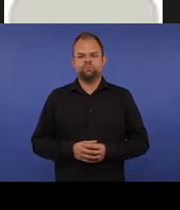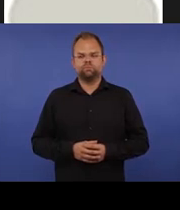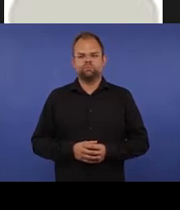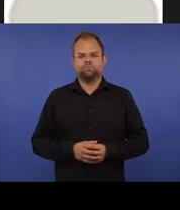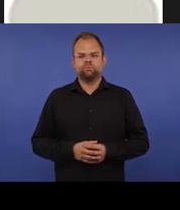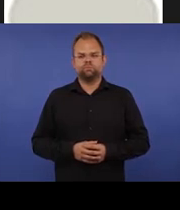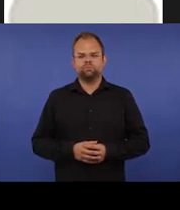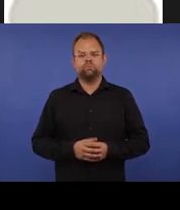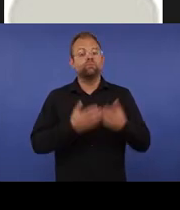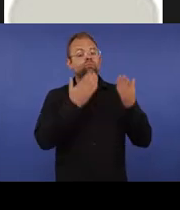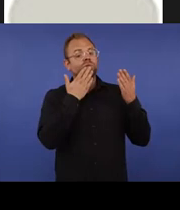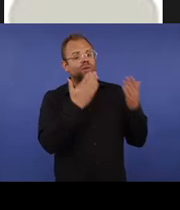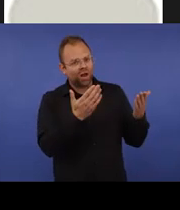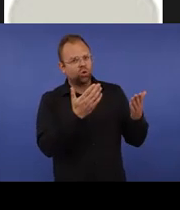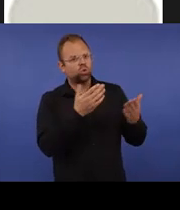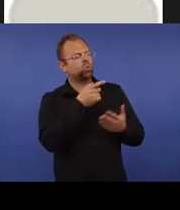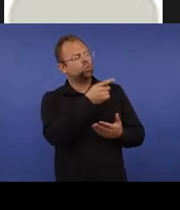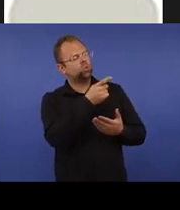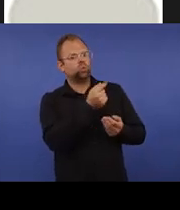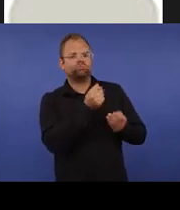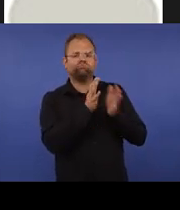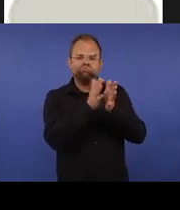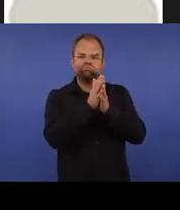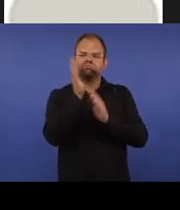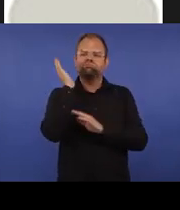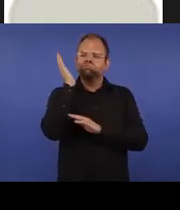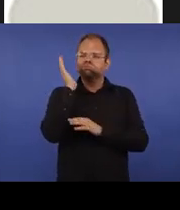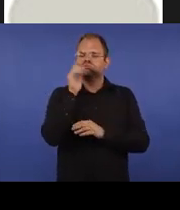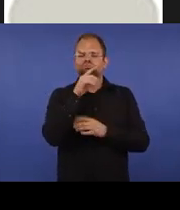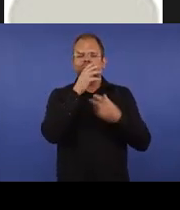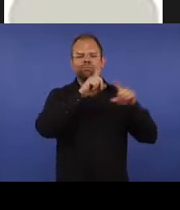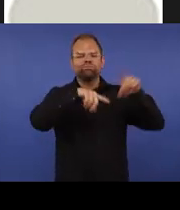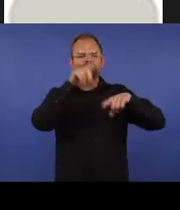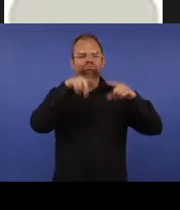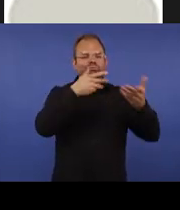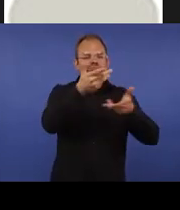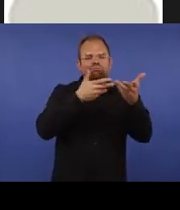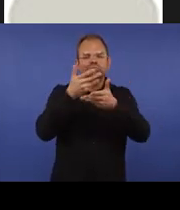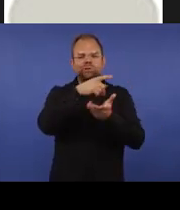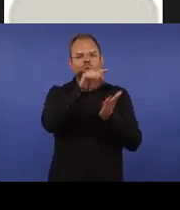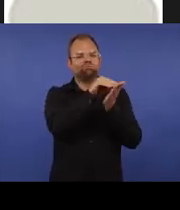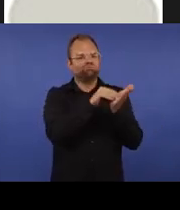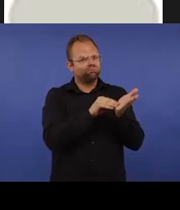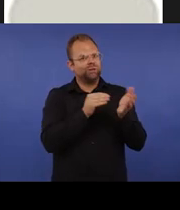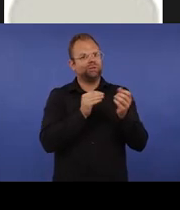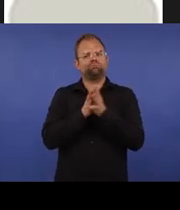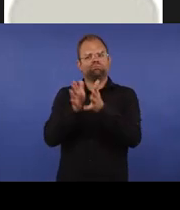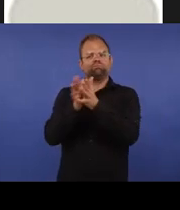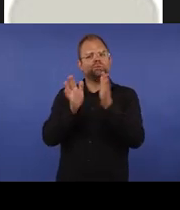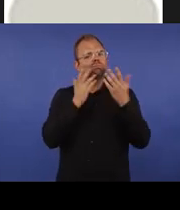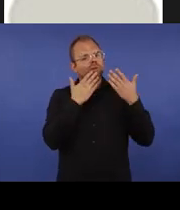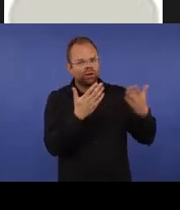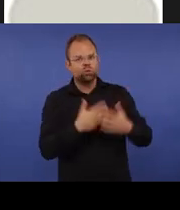still possible that in 2021 forced sterilization and other things are still happening. But we are looking forward for